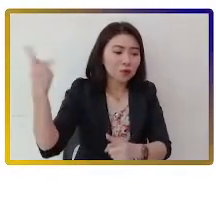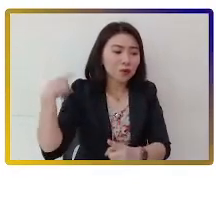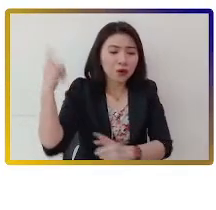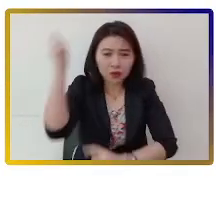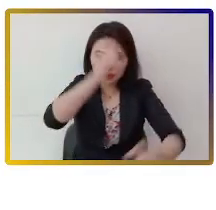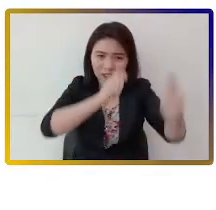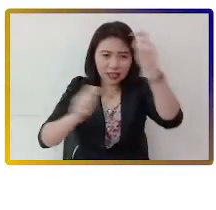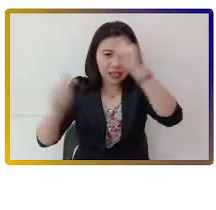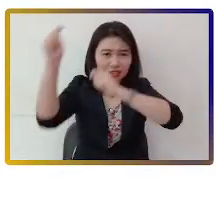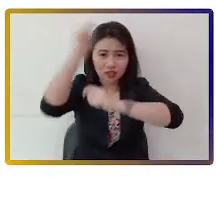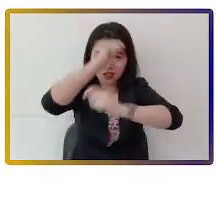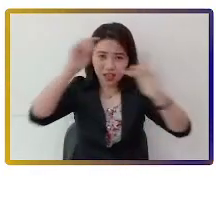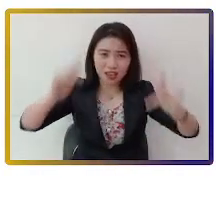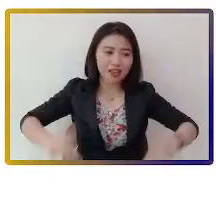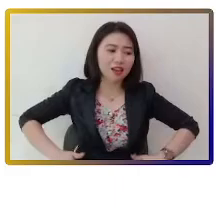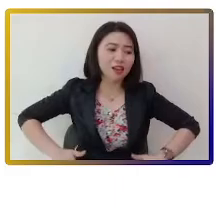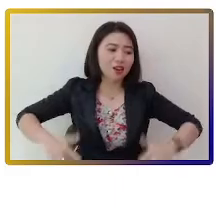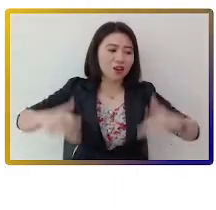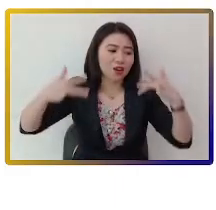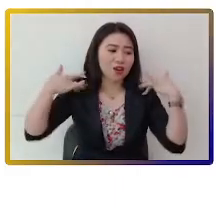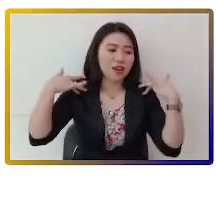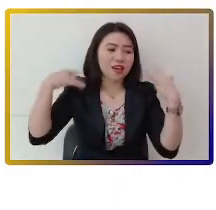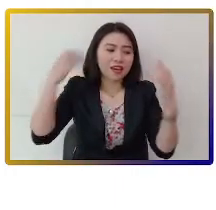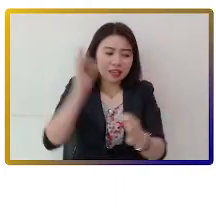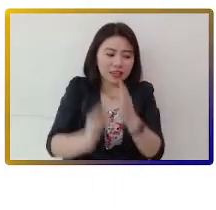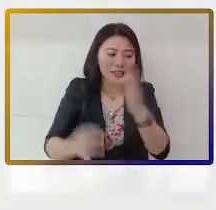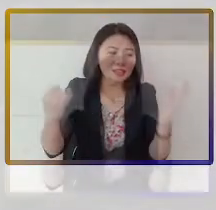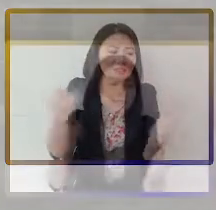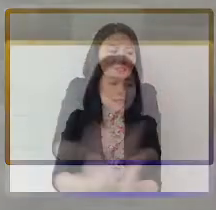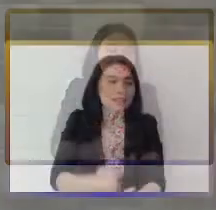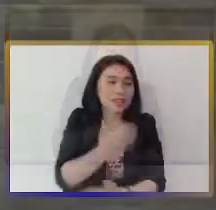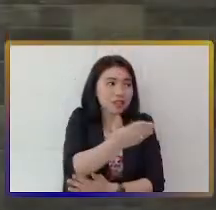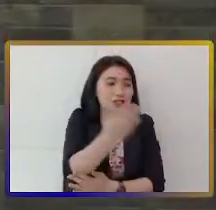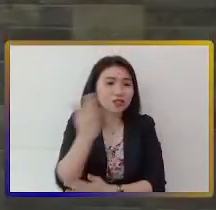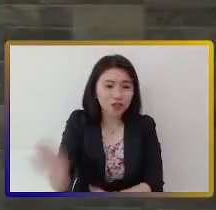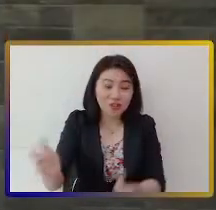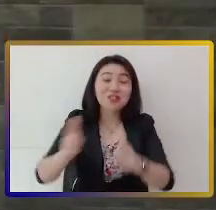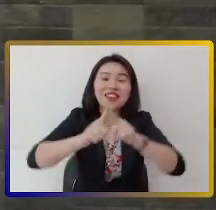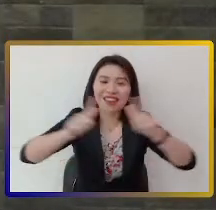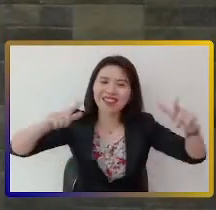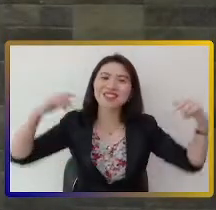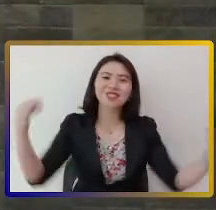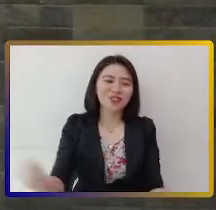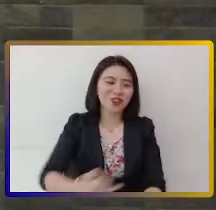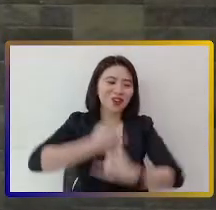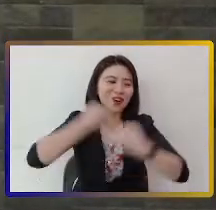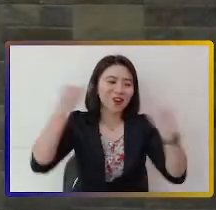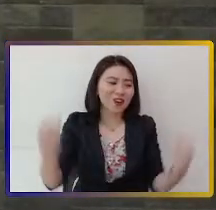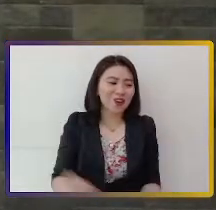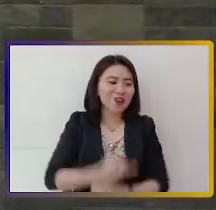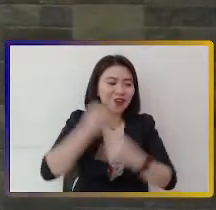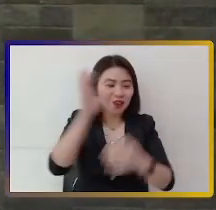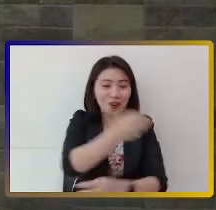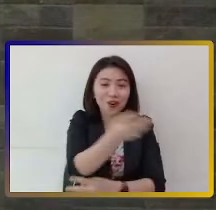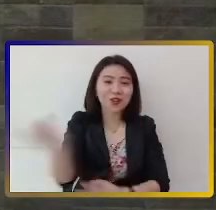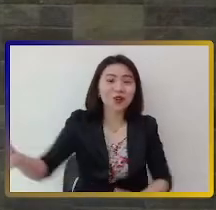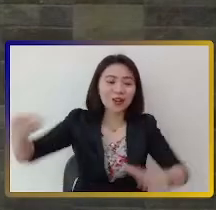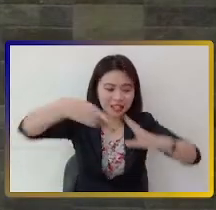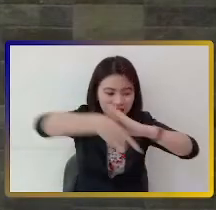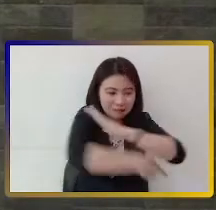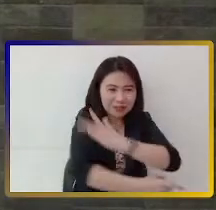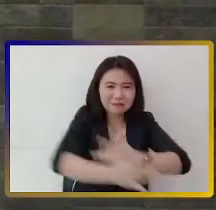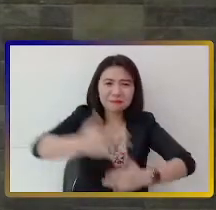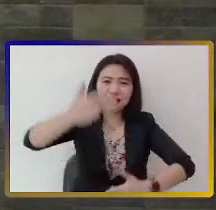your world gets shattered. If it's your greatest joy or